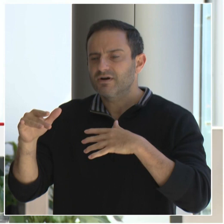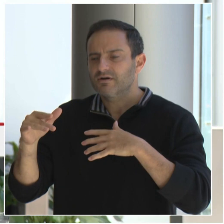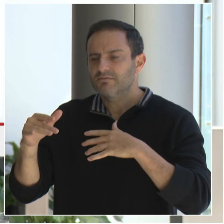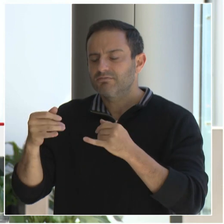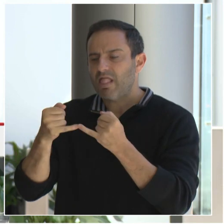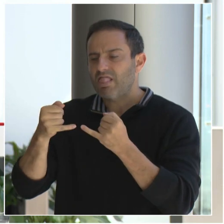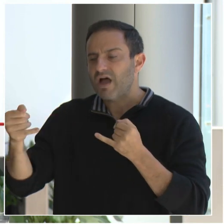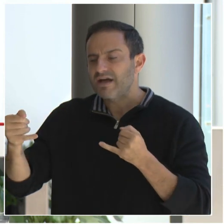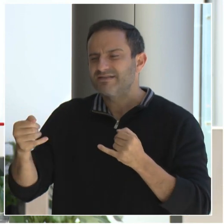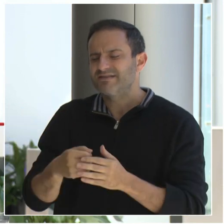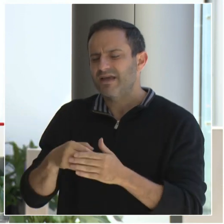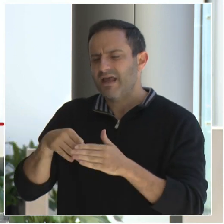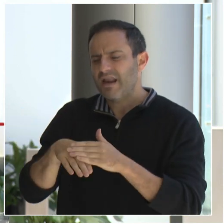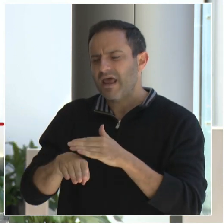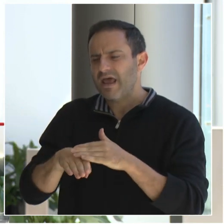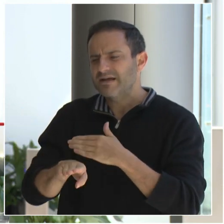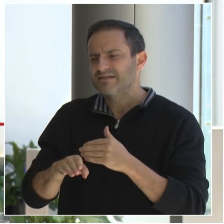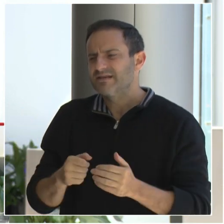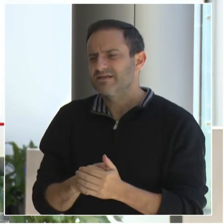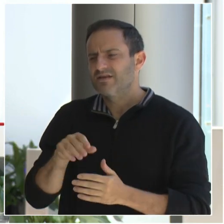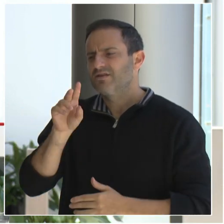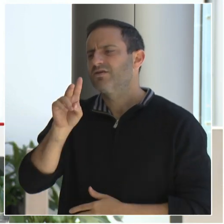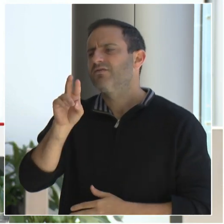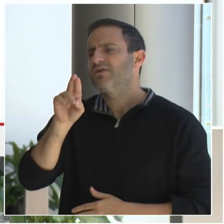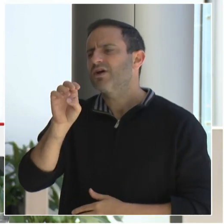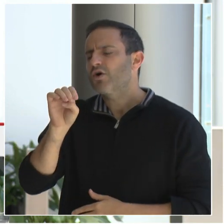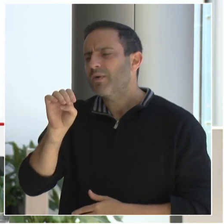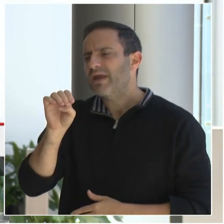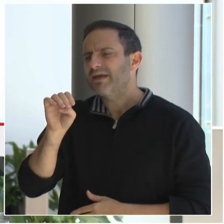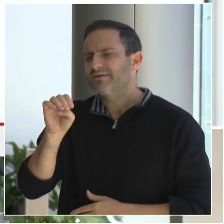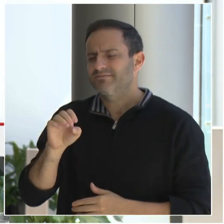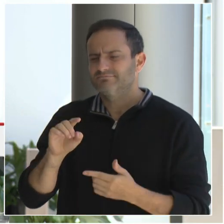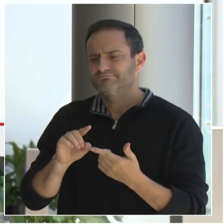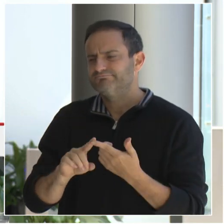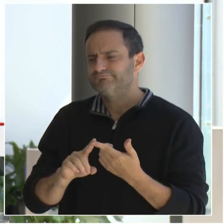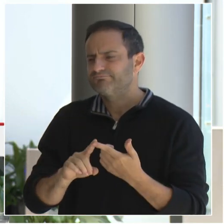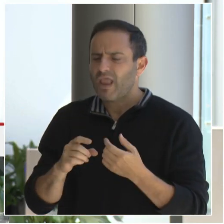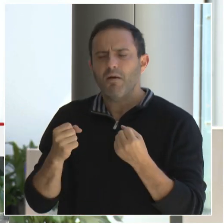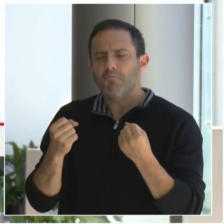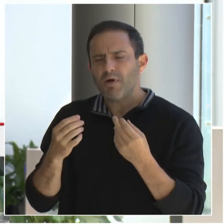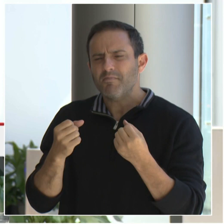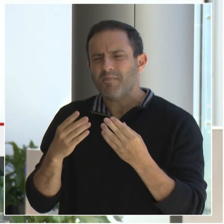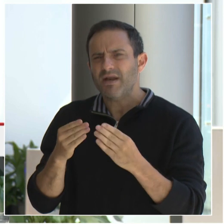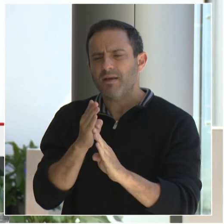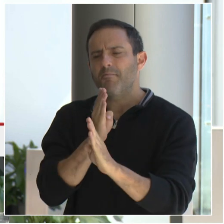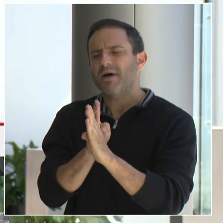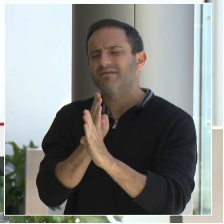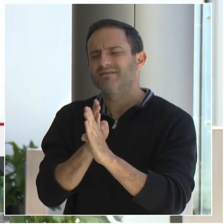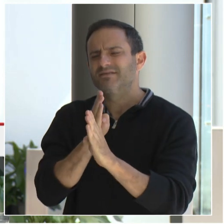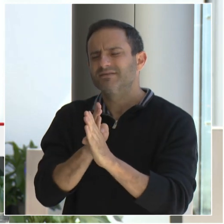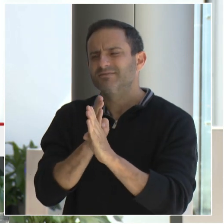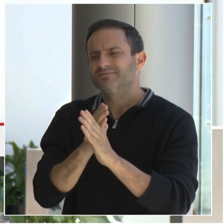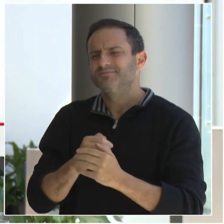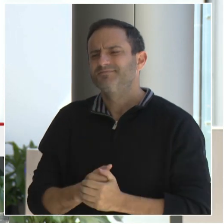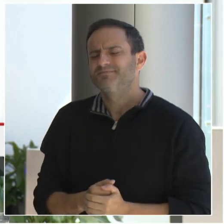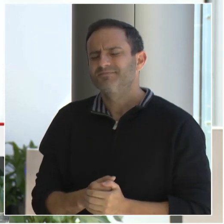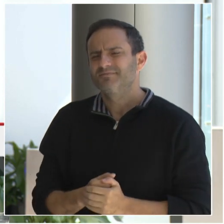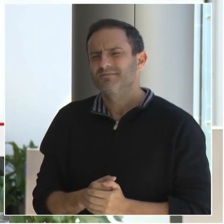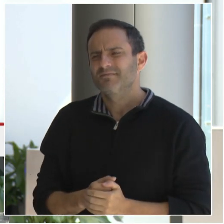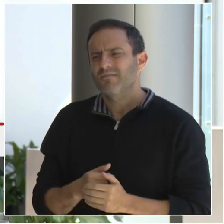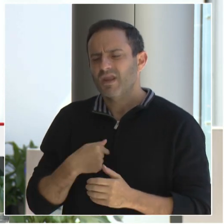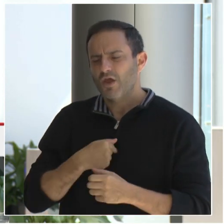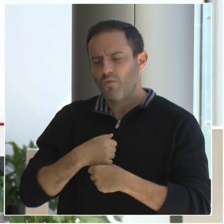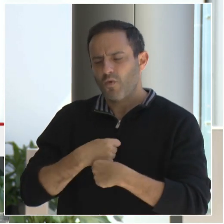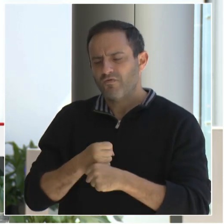convenient access to VRE commuter rail and multiple Metro bus routes. We have also created